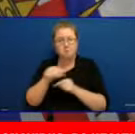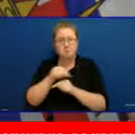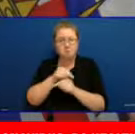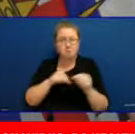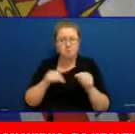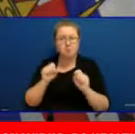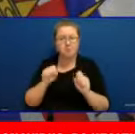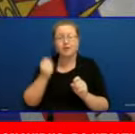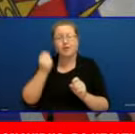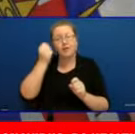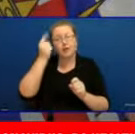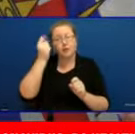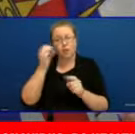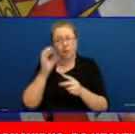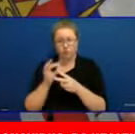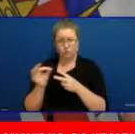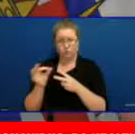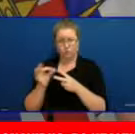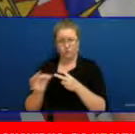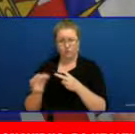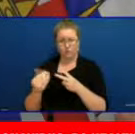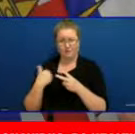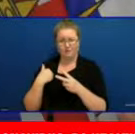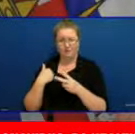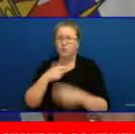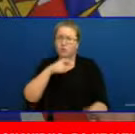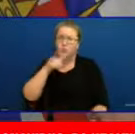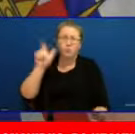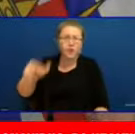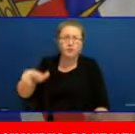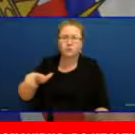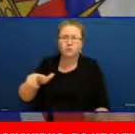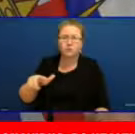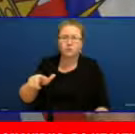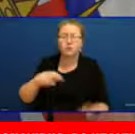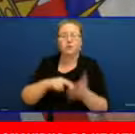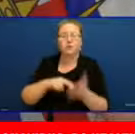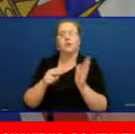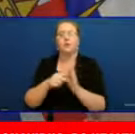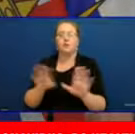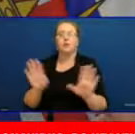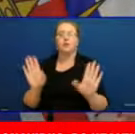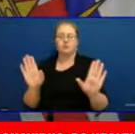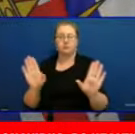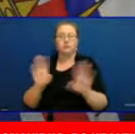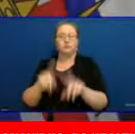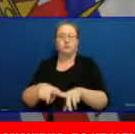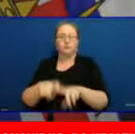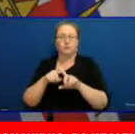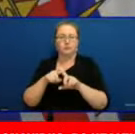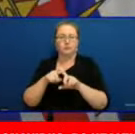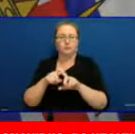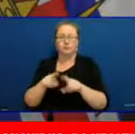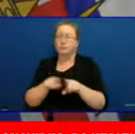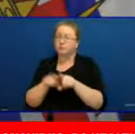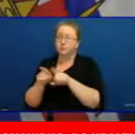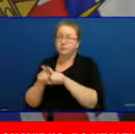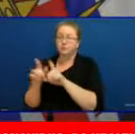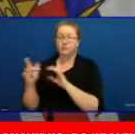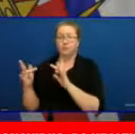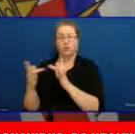know, if you have a choice, don't do it right now. Don't do it right now. And that's the